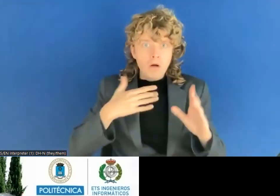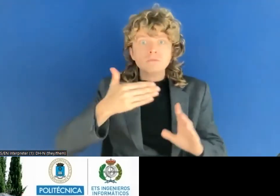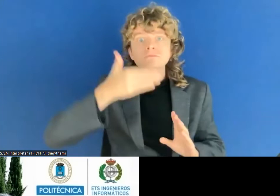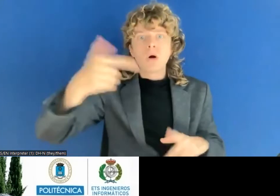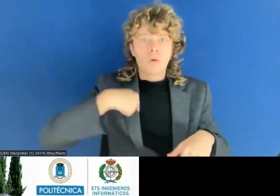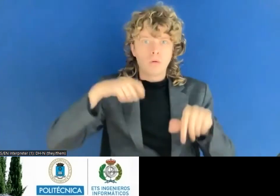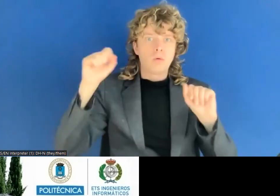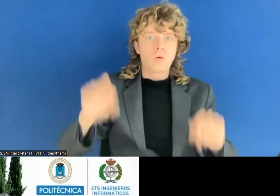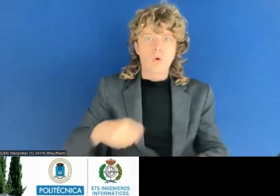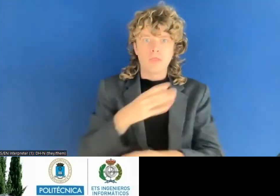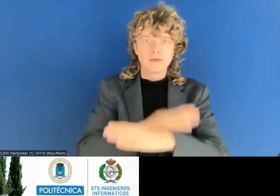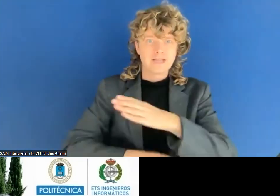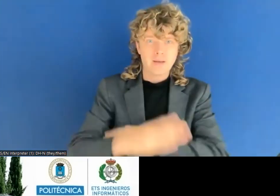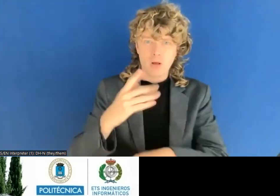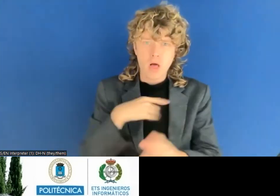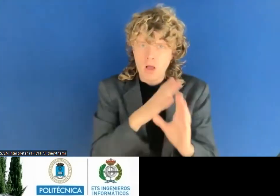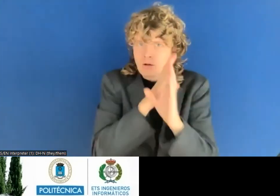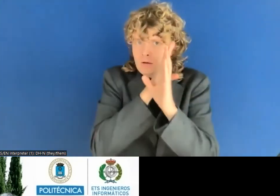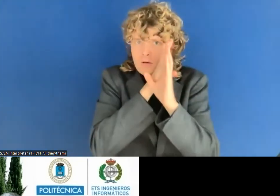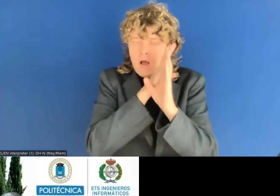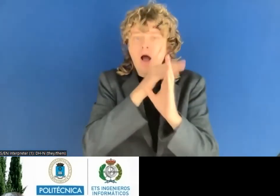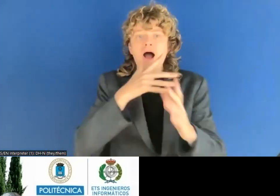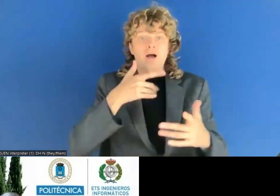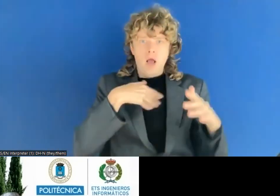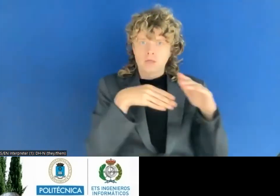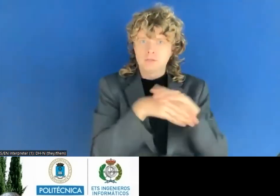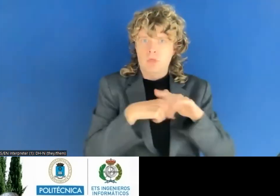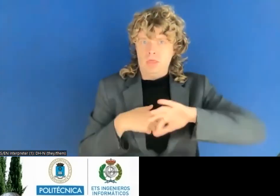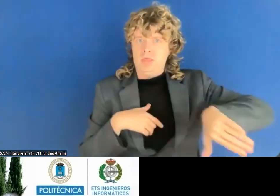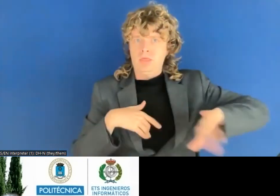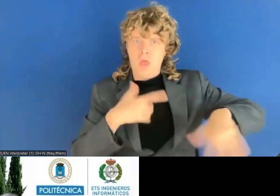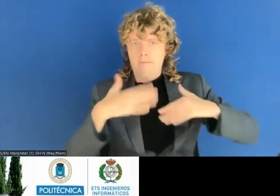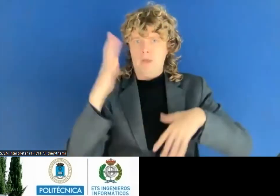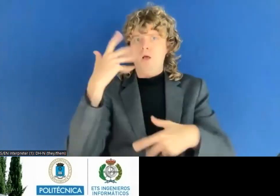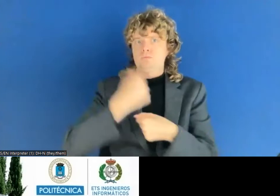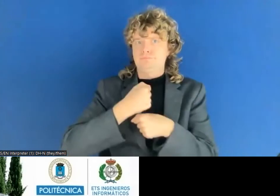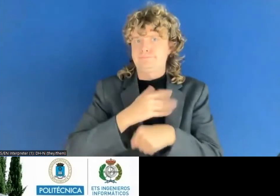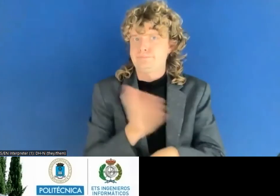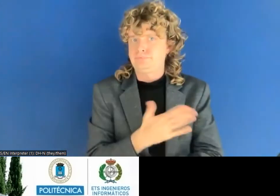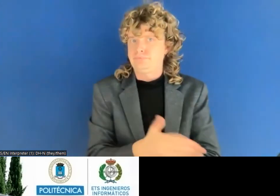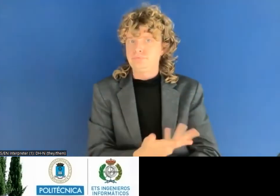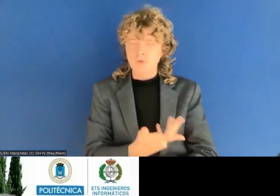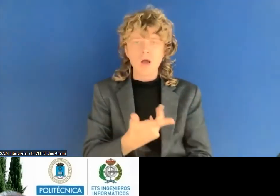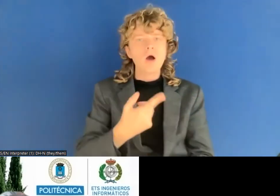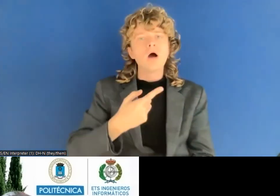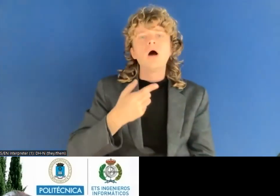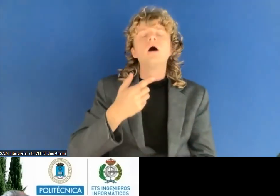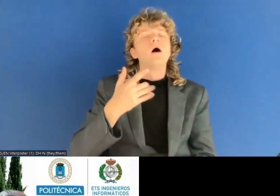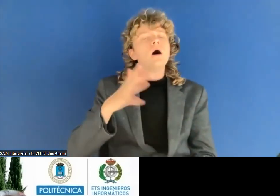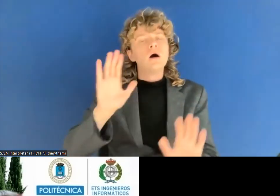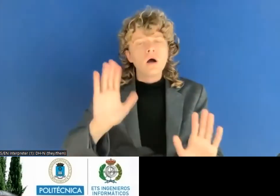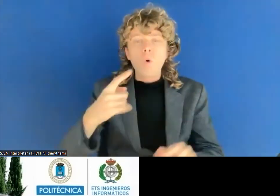type of saying that standards are complicated, it is because it's mandatory. We don't want to be accessible. We just have to be